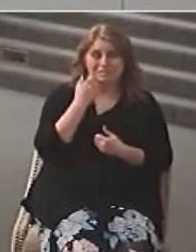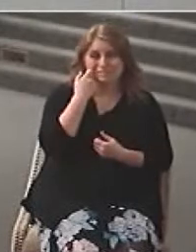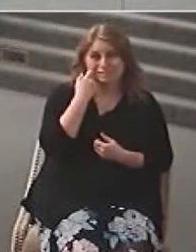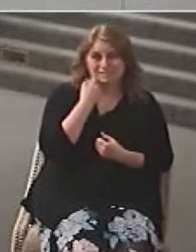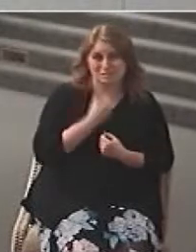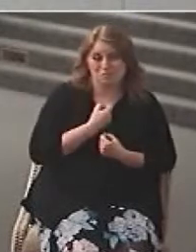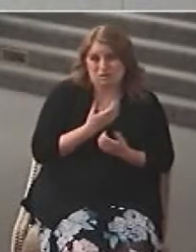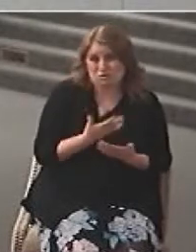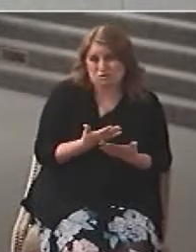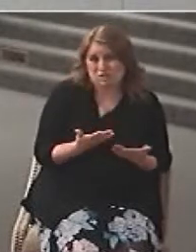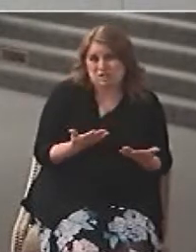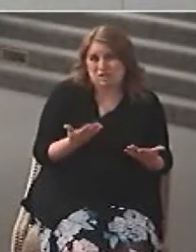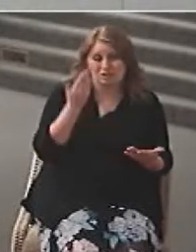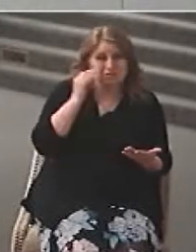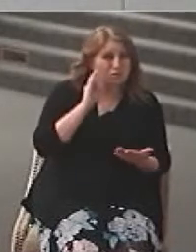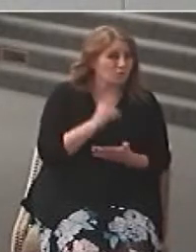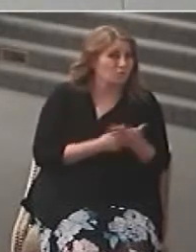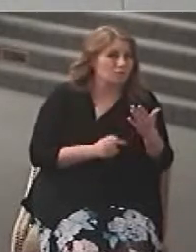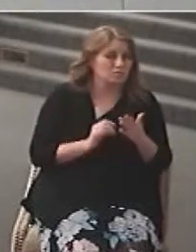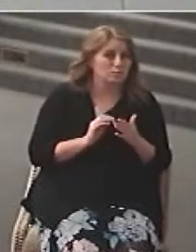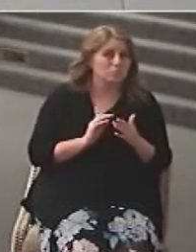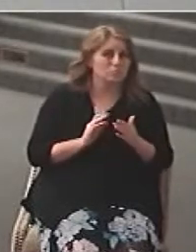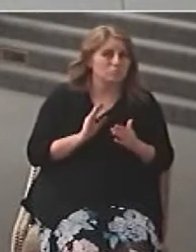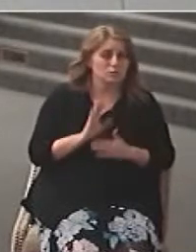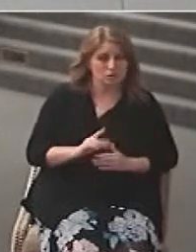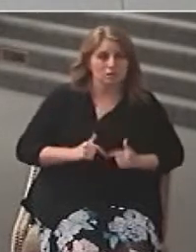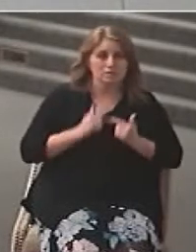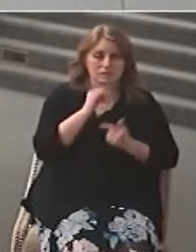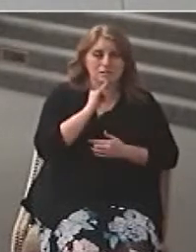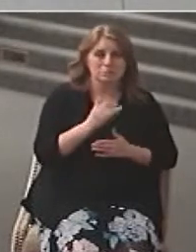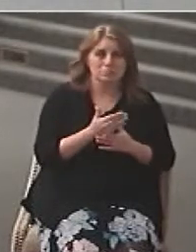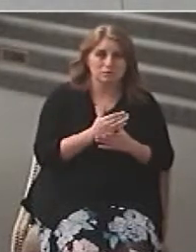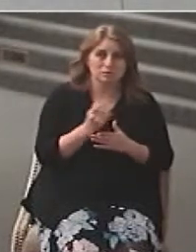what your life is like with you and the Lord. That's between you and God.